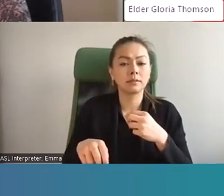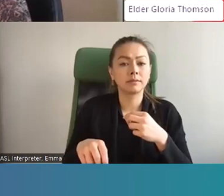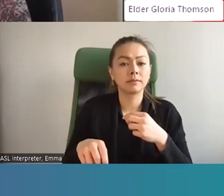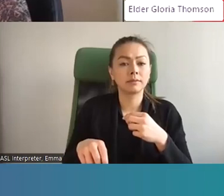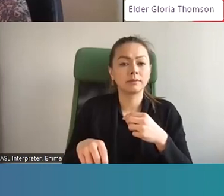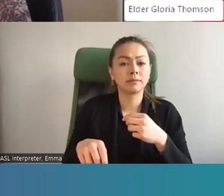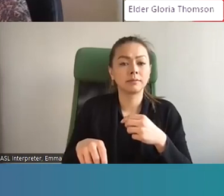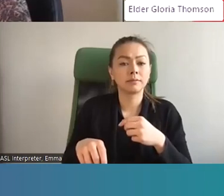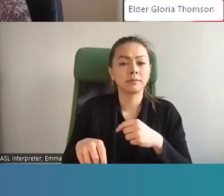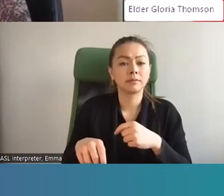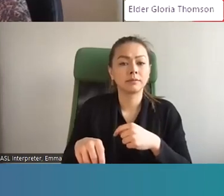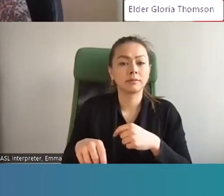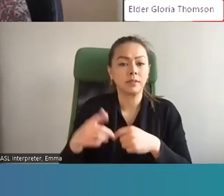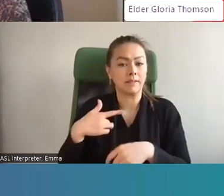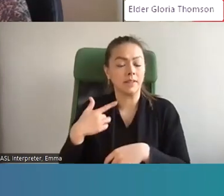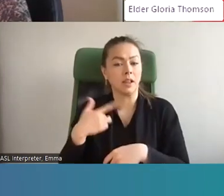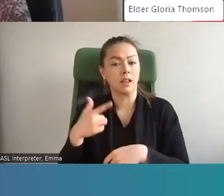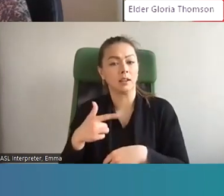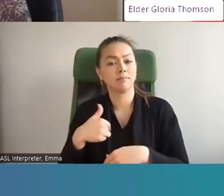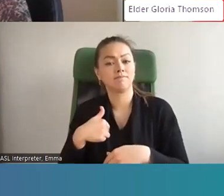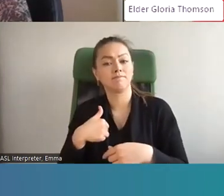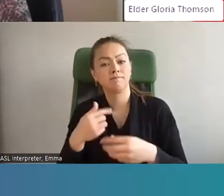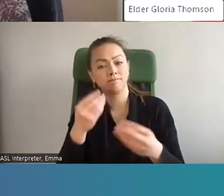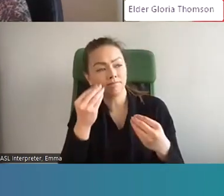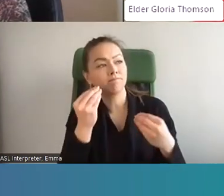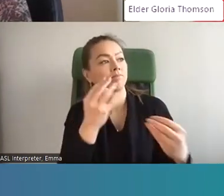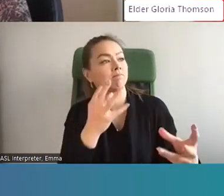come forward, kind of, as for me,